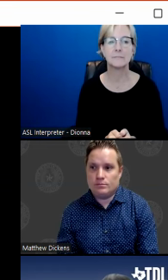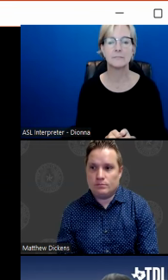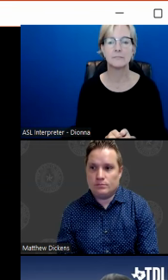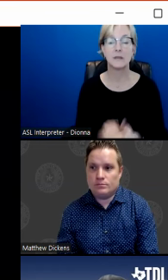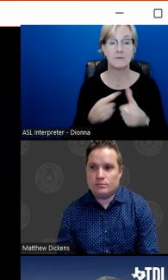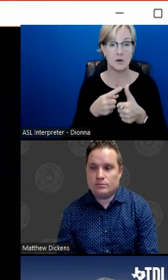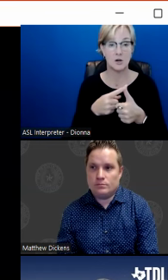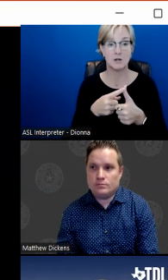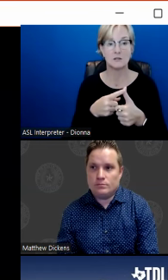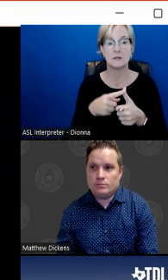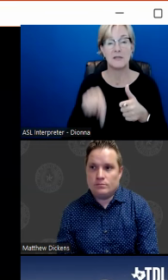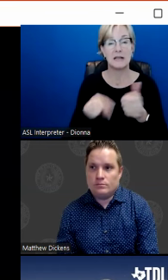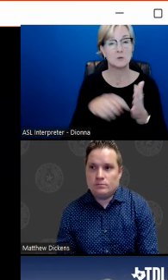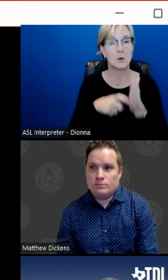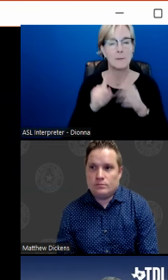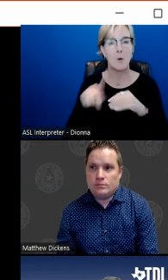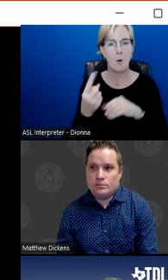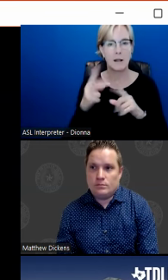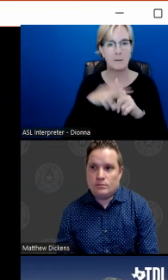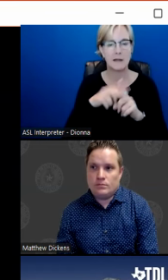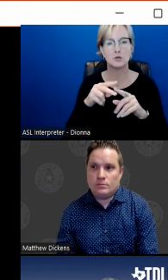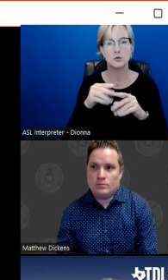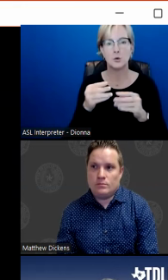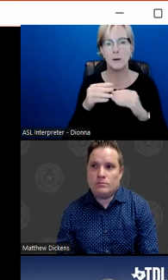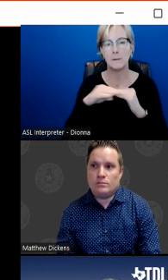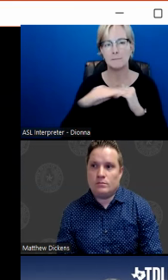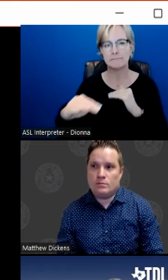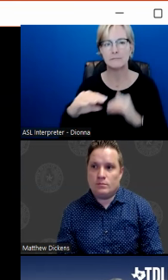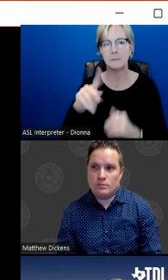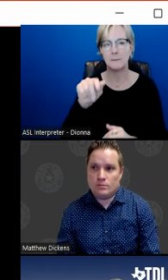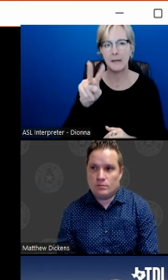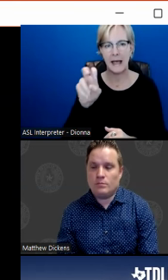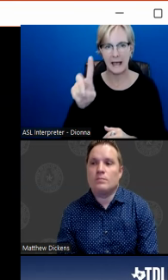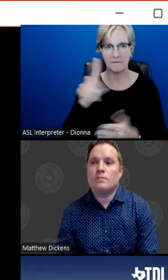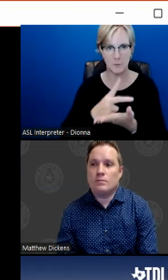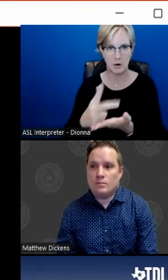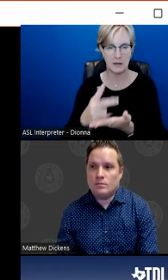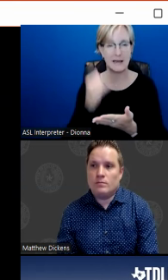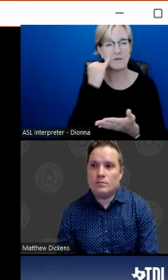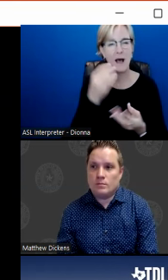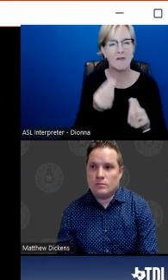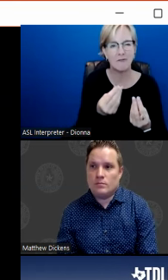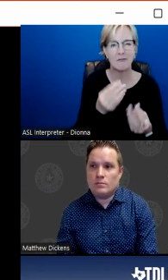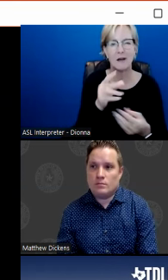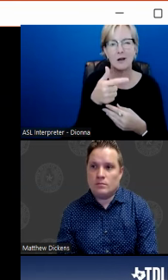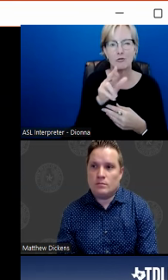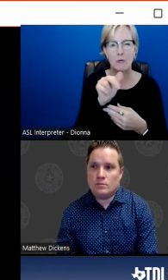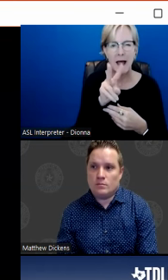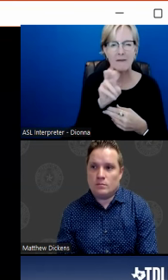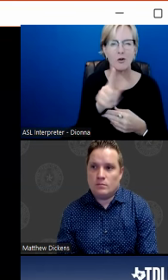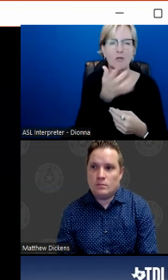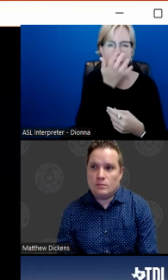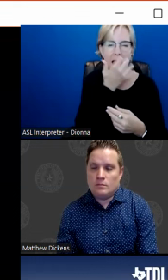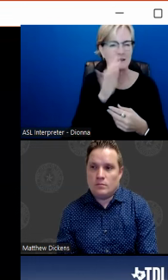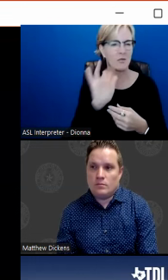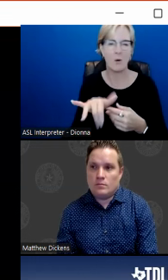First is that these requirements only apply to paved parking. Should you have a gravel or grass parking facilities, these requirements